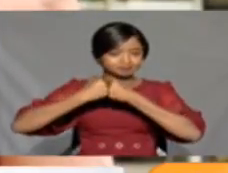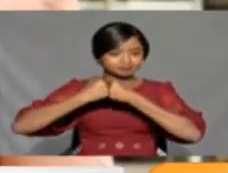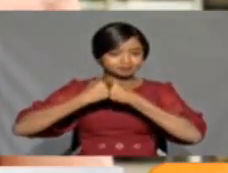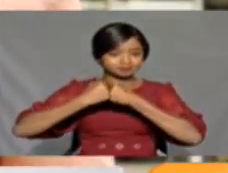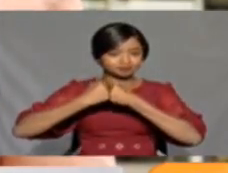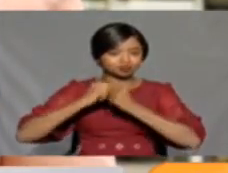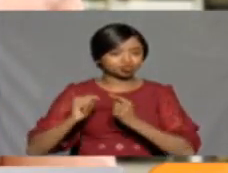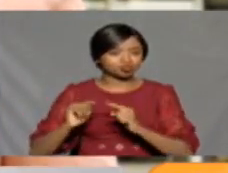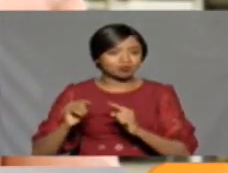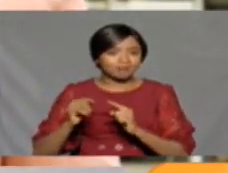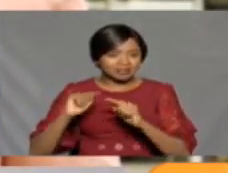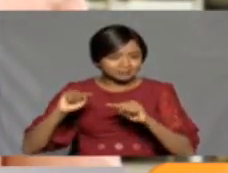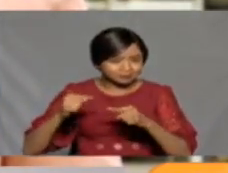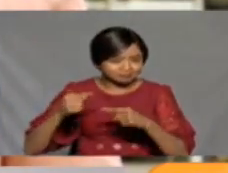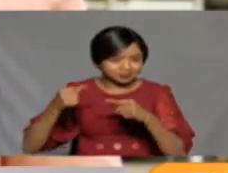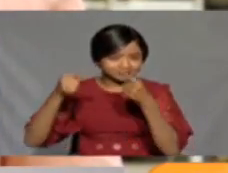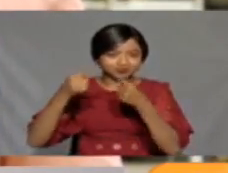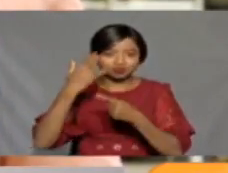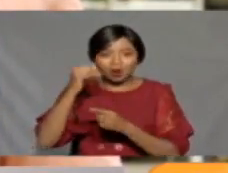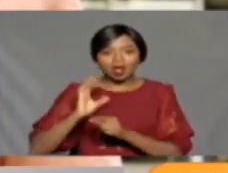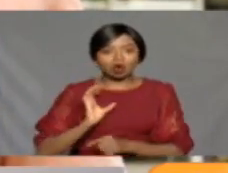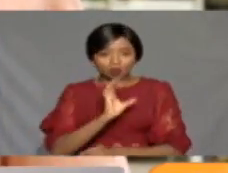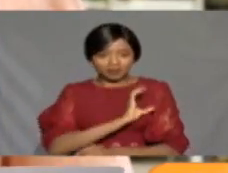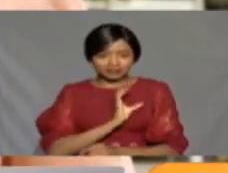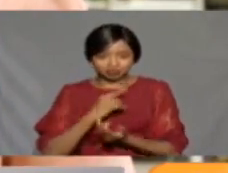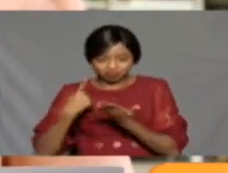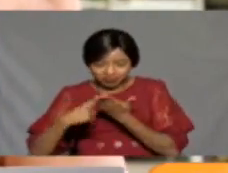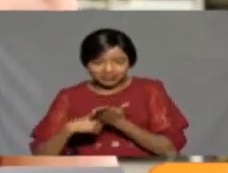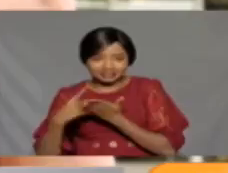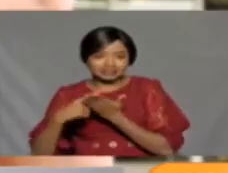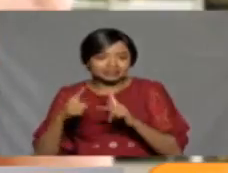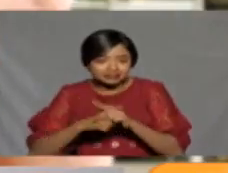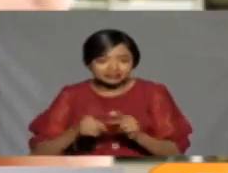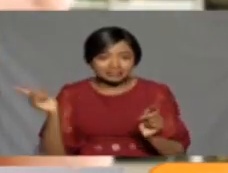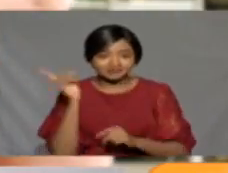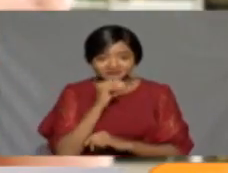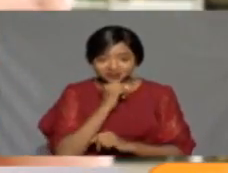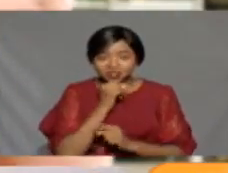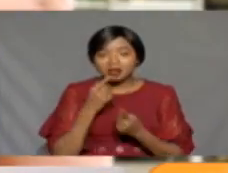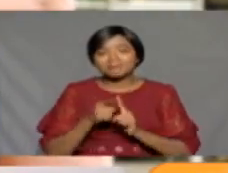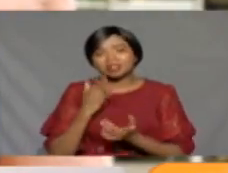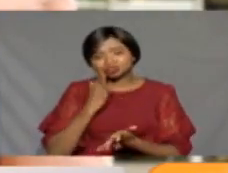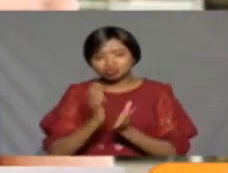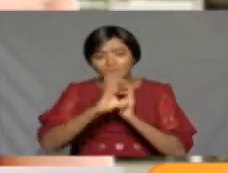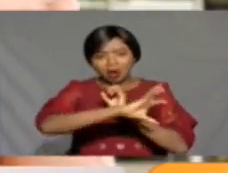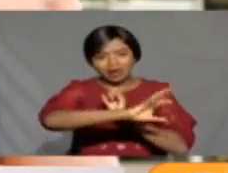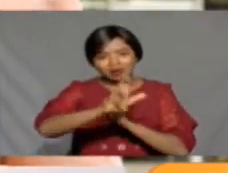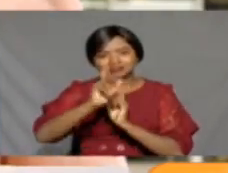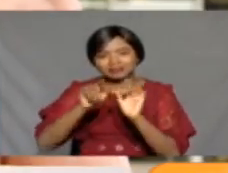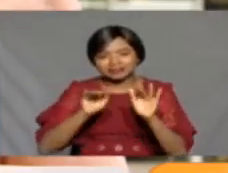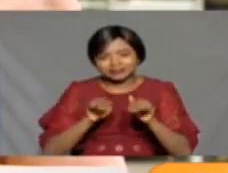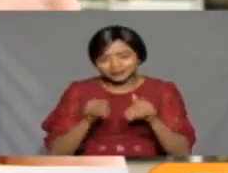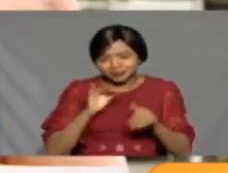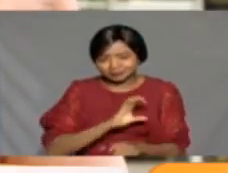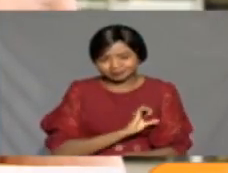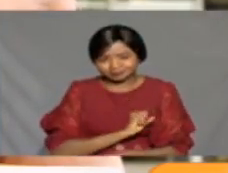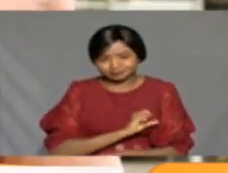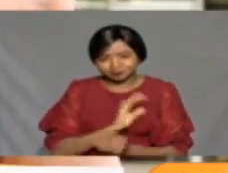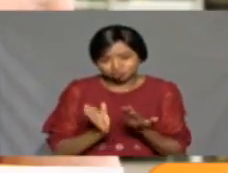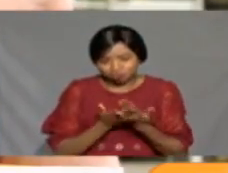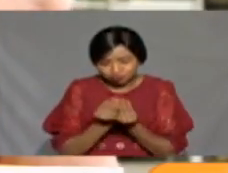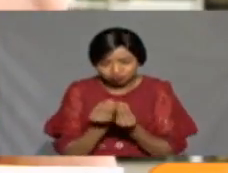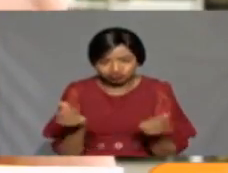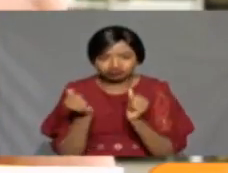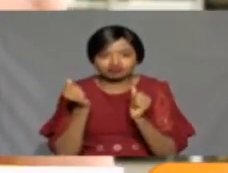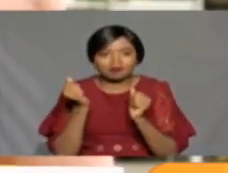bound to intensify even as the Mediation Committee begins its sittings, it is apparent that counties may have to wait a bit longer for the resolution